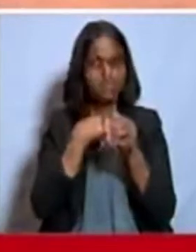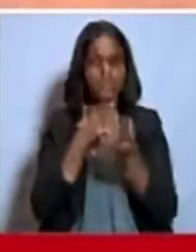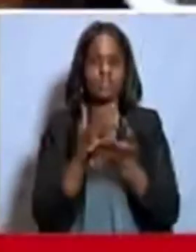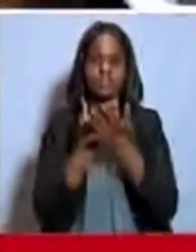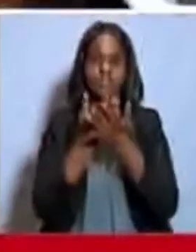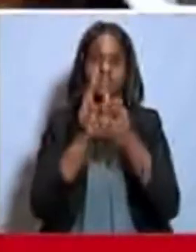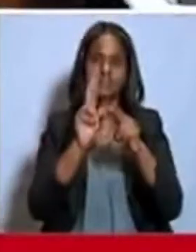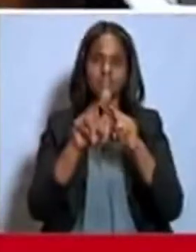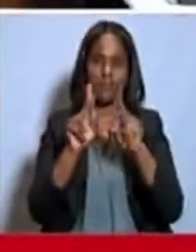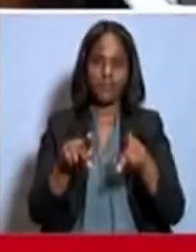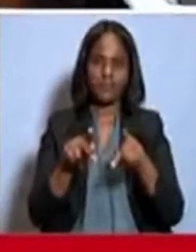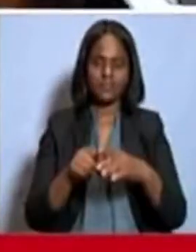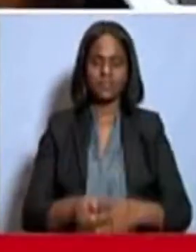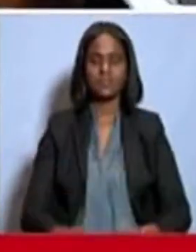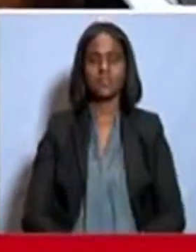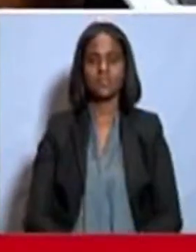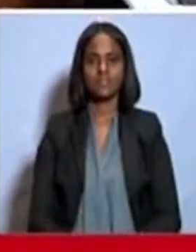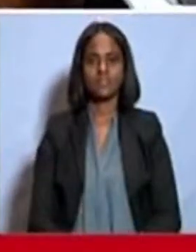Mr. Chairperson.